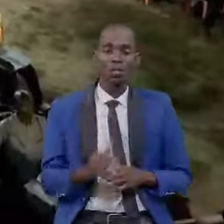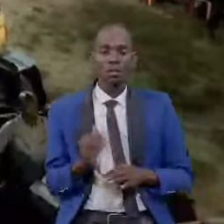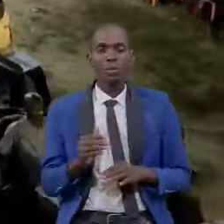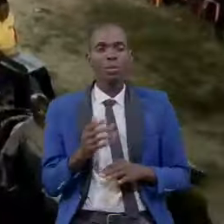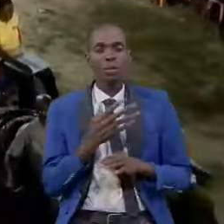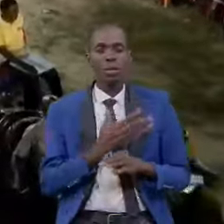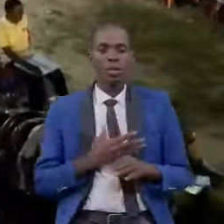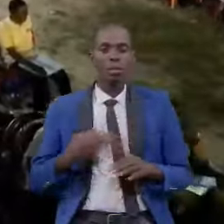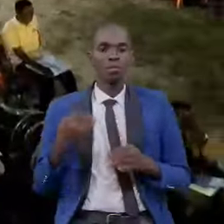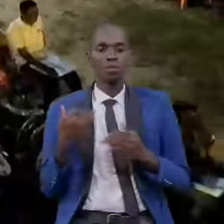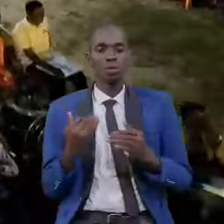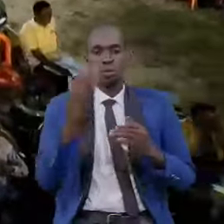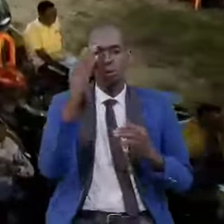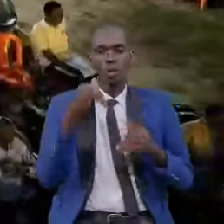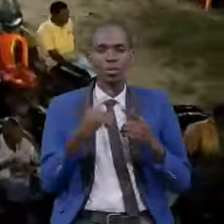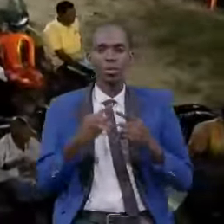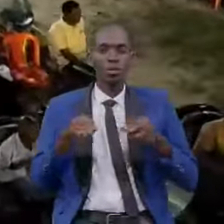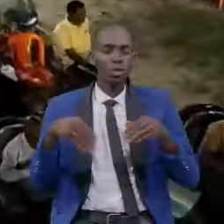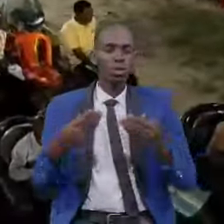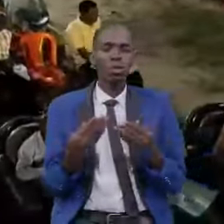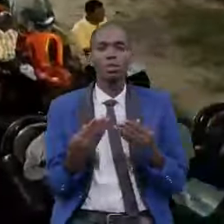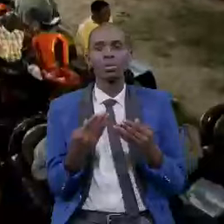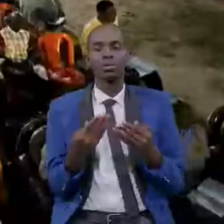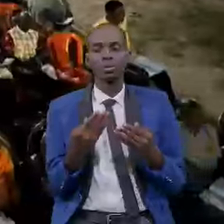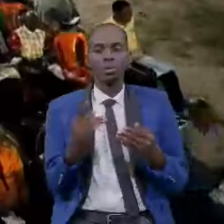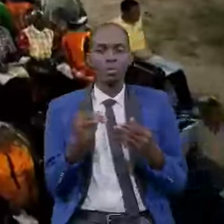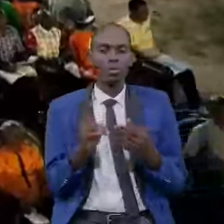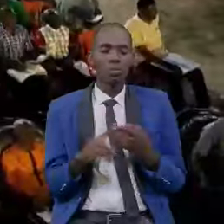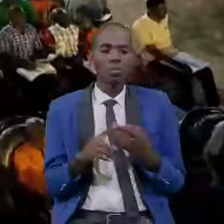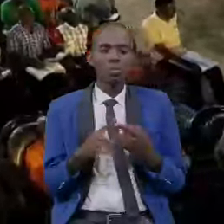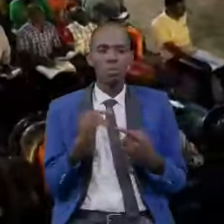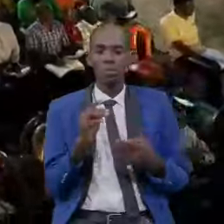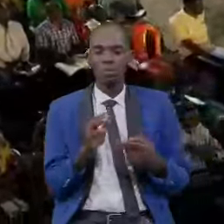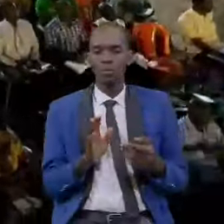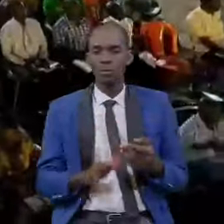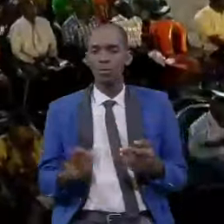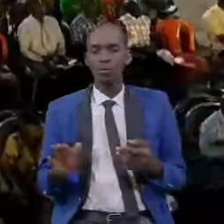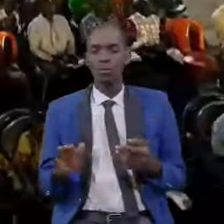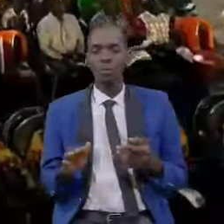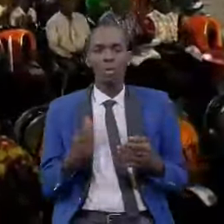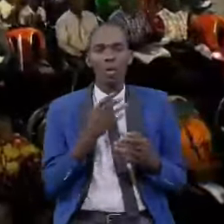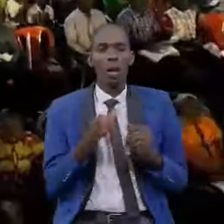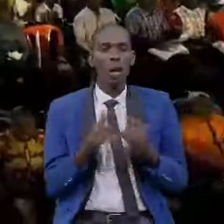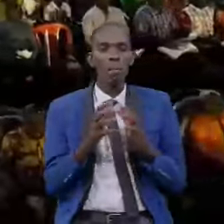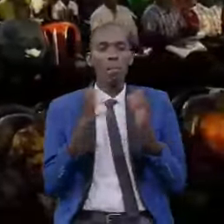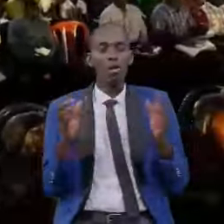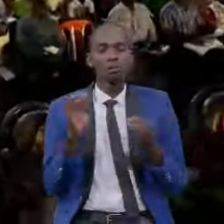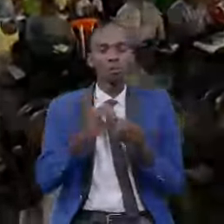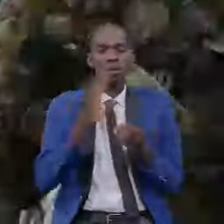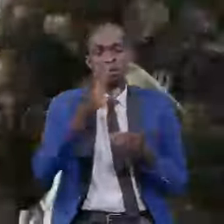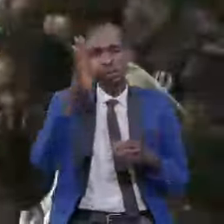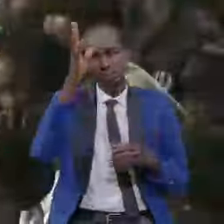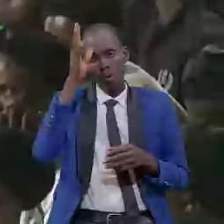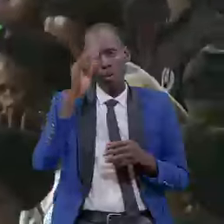to your children, how much more shall your Father who is in heaven give